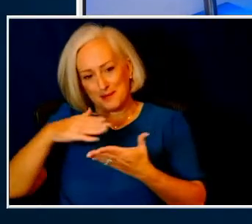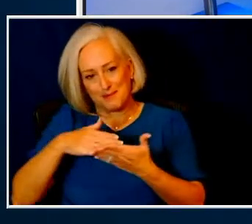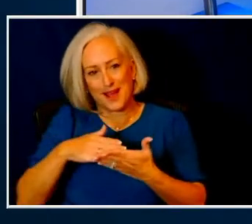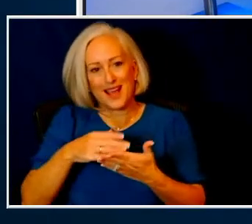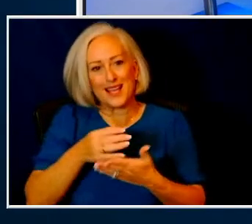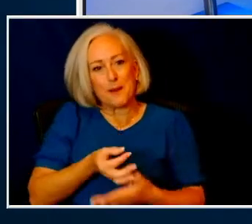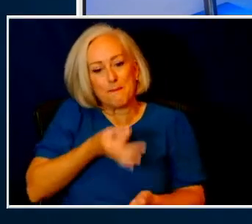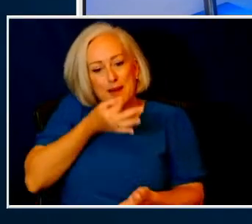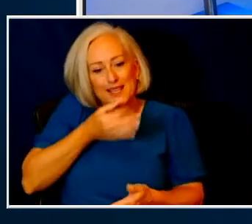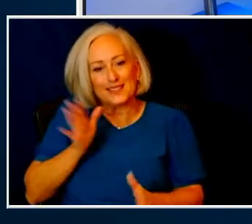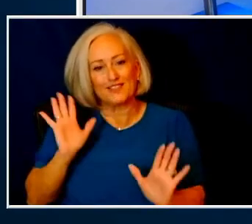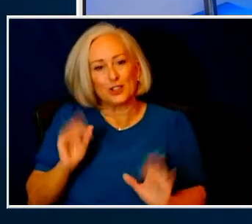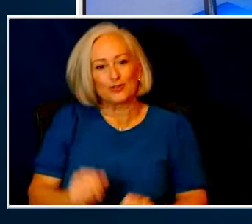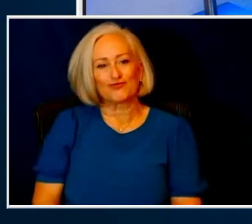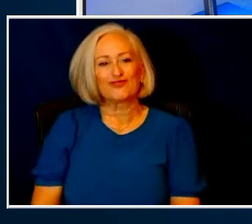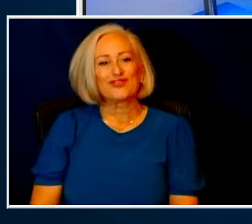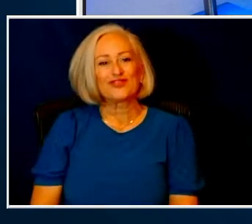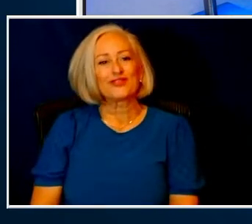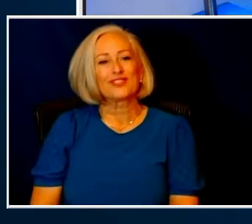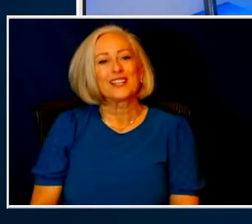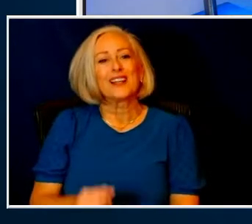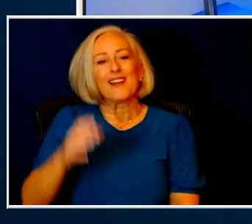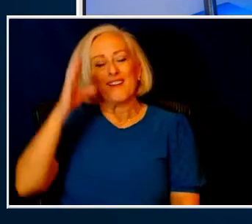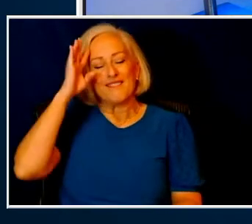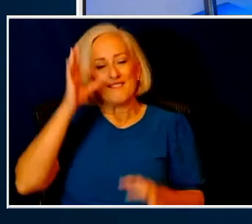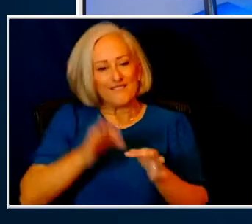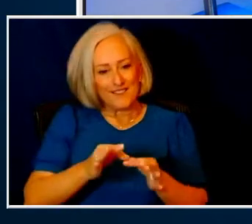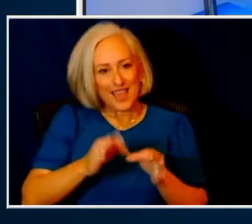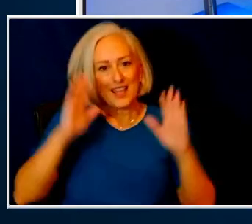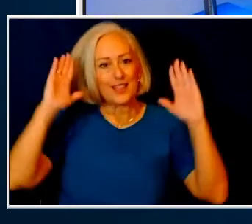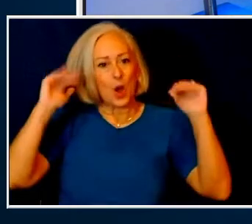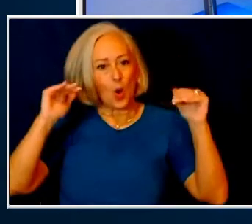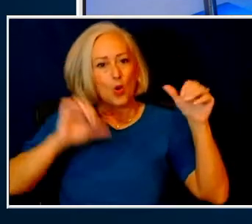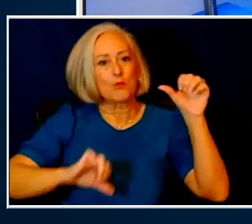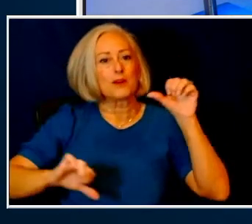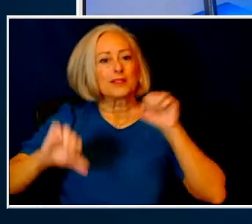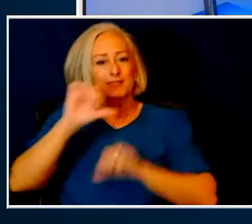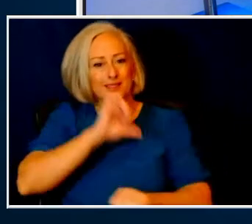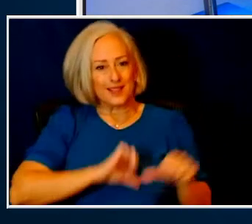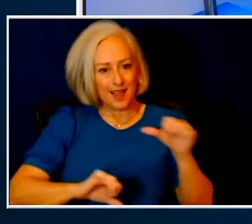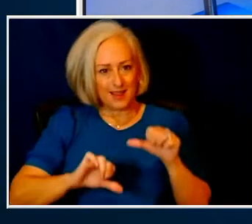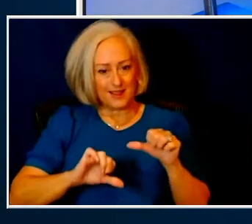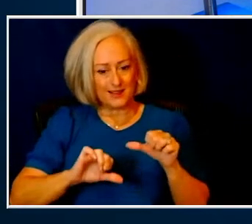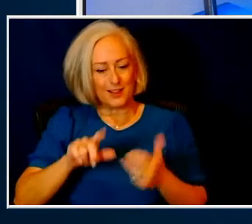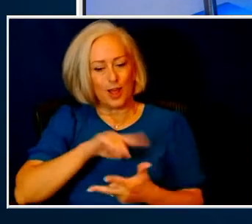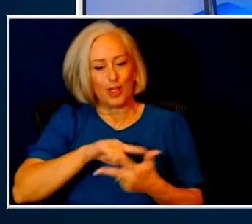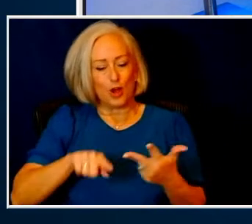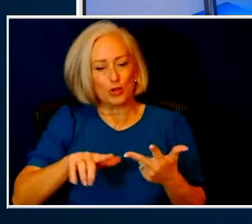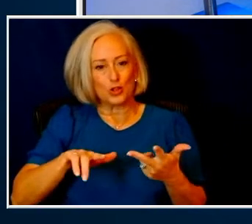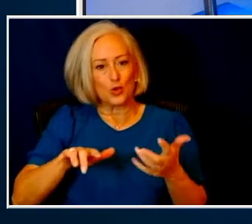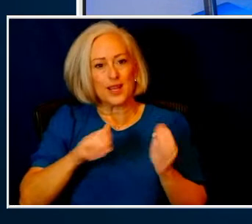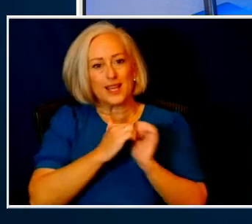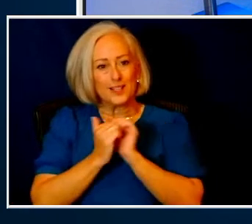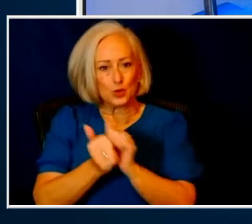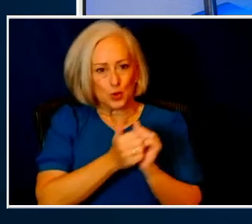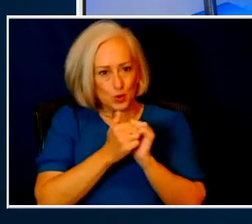hope. We've said before, faith, hope, science. What a combination that can be in